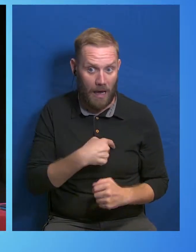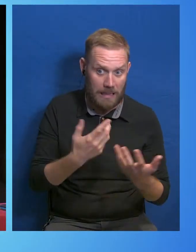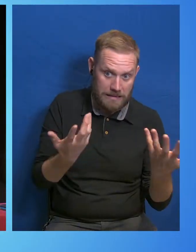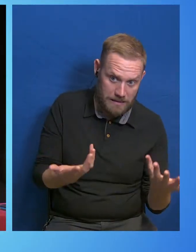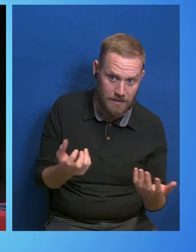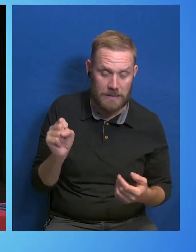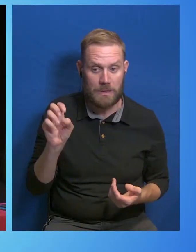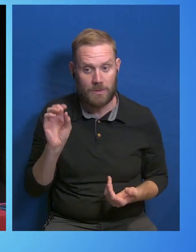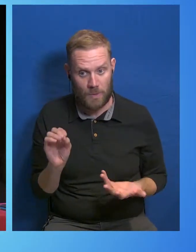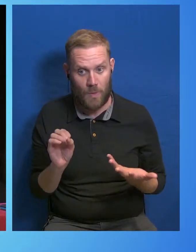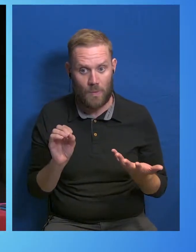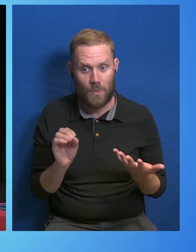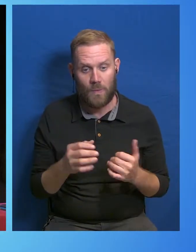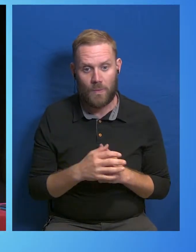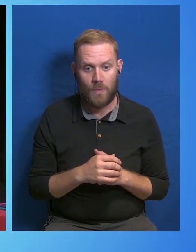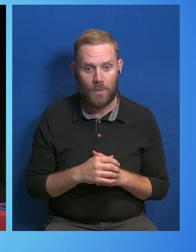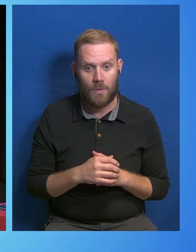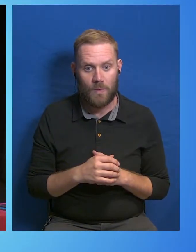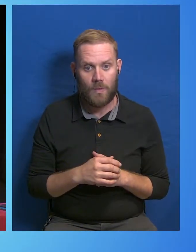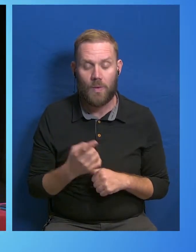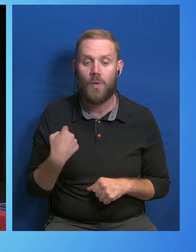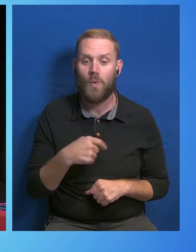So